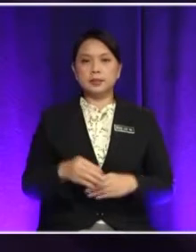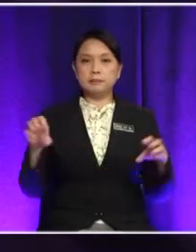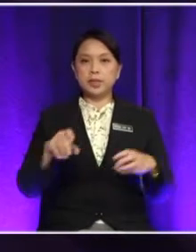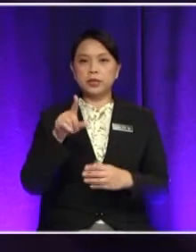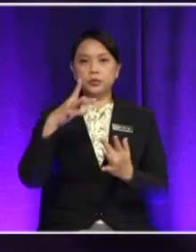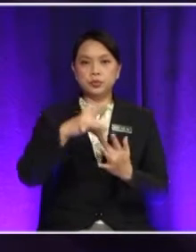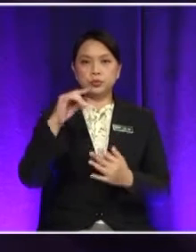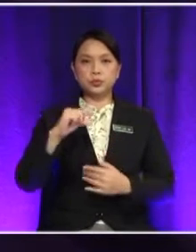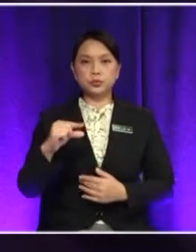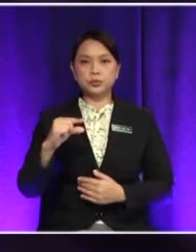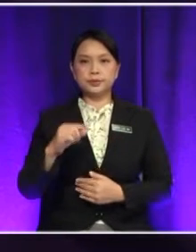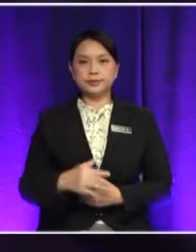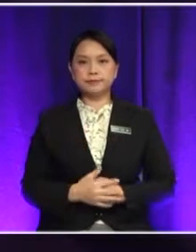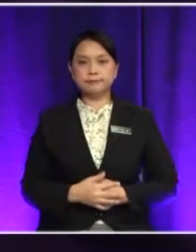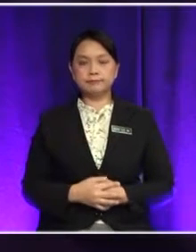G?